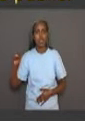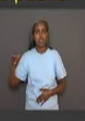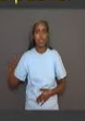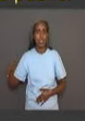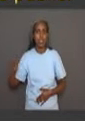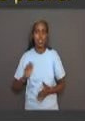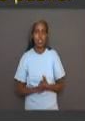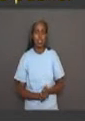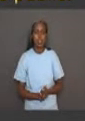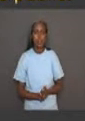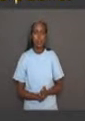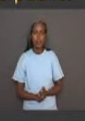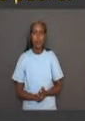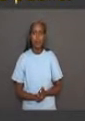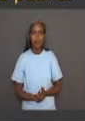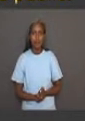SP.